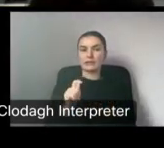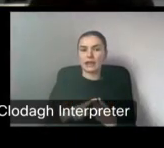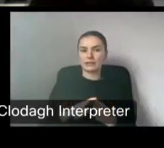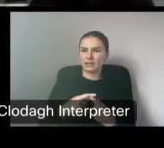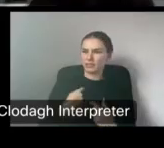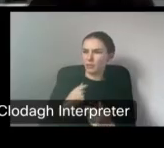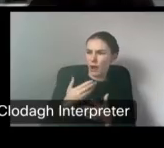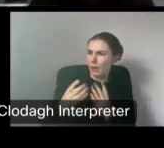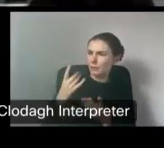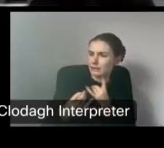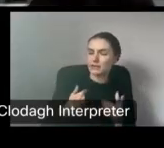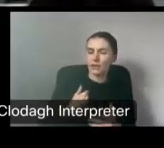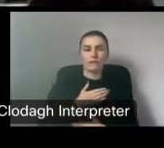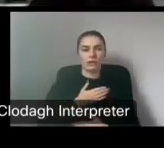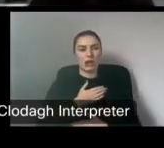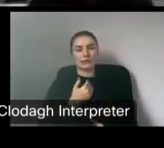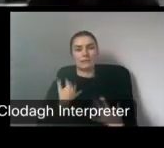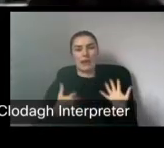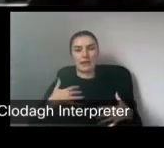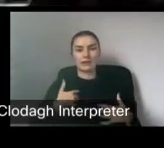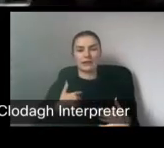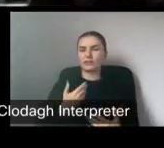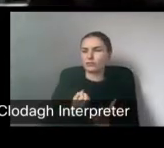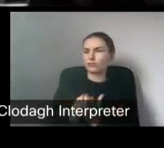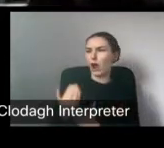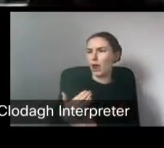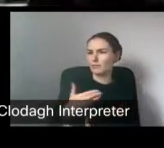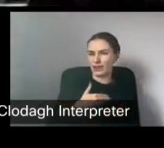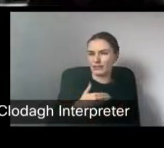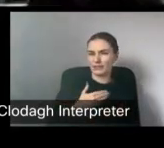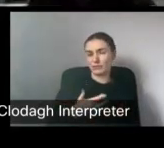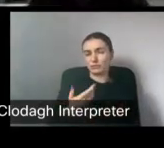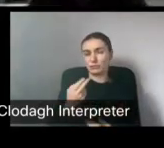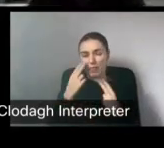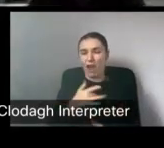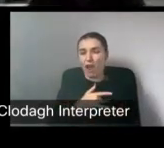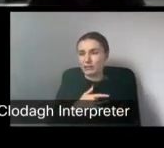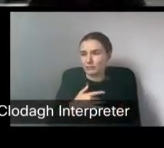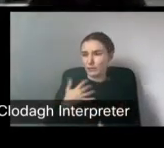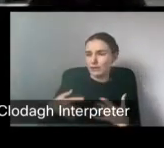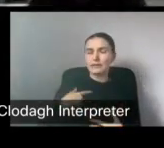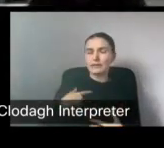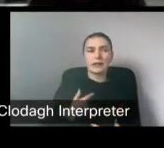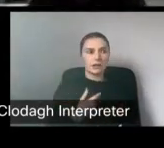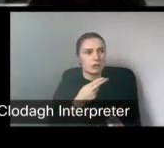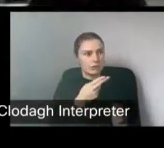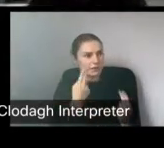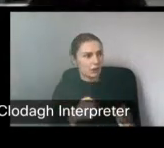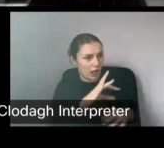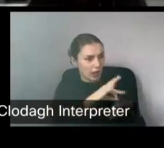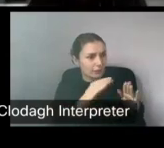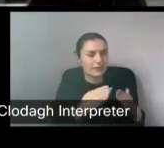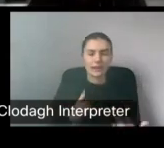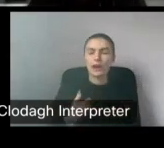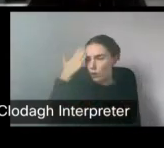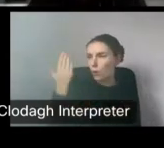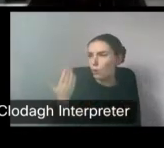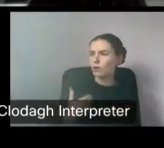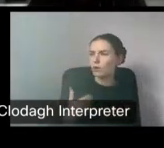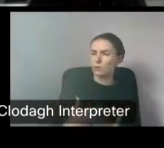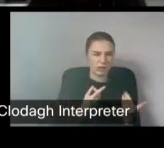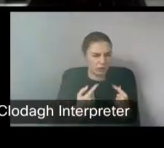got chest pain. And I said, what? And he described chest pain. It was classic heart chest pain. I said, you need to be in hospital. He says, I know. And I said, well, what are you doing here?